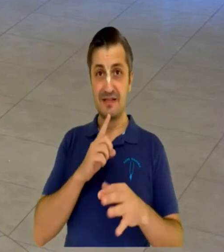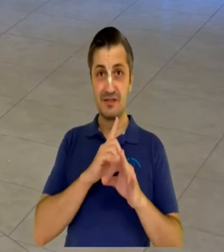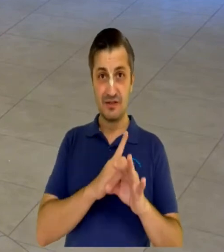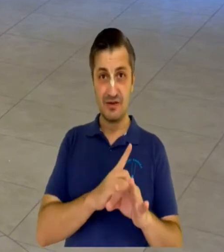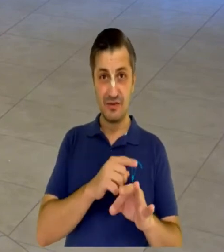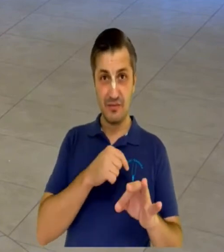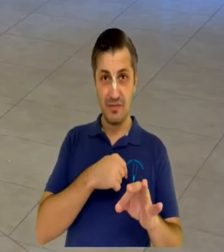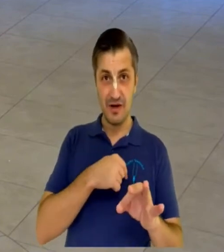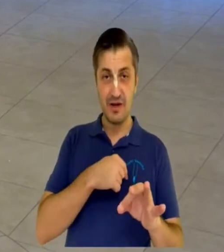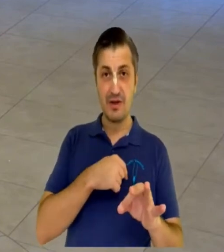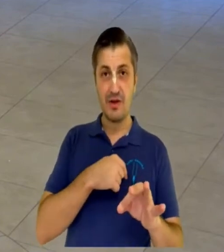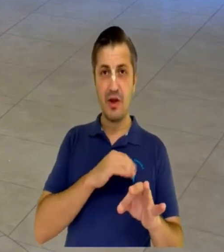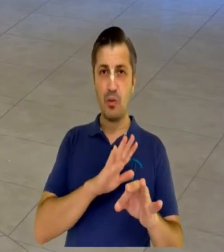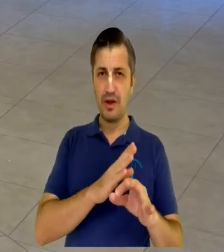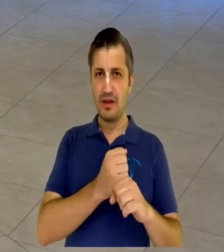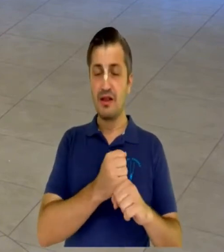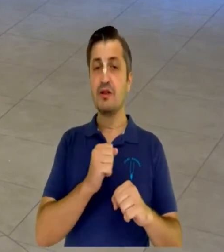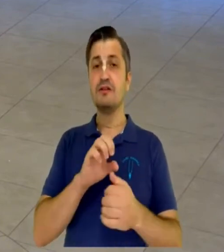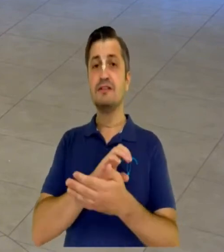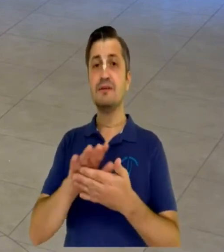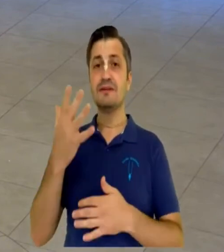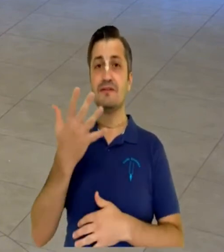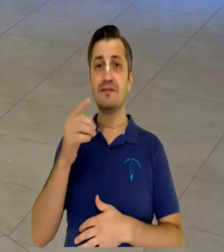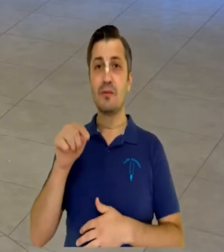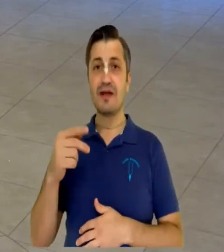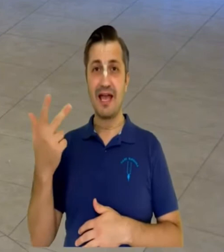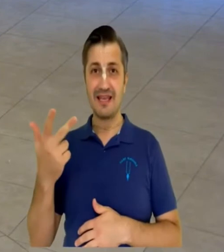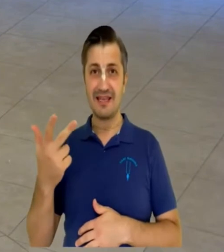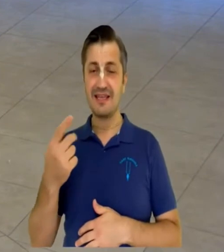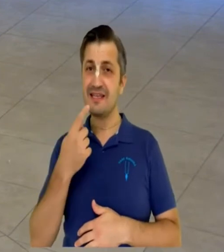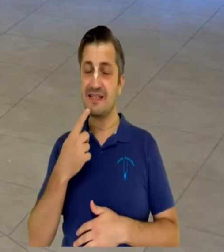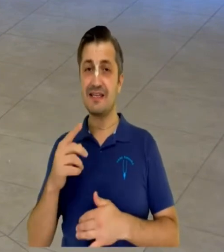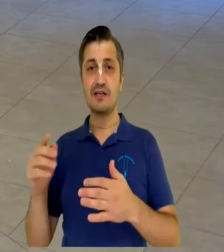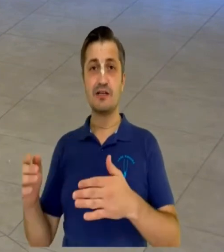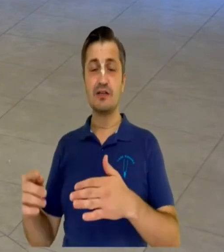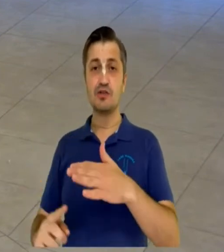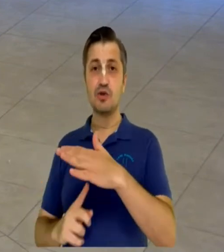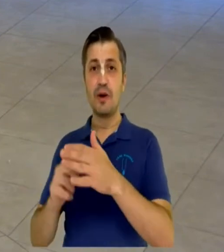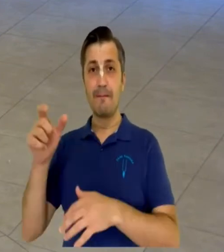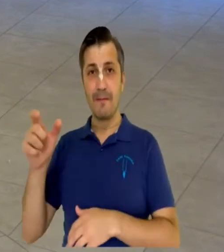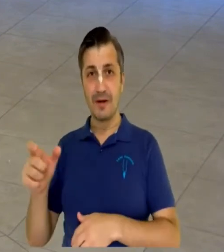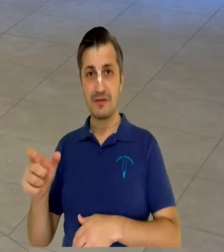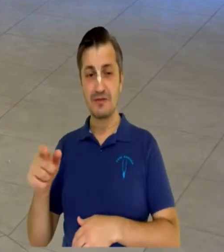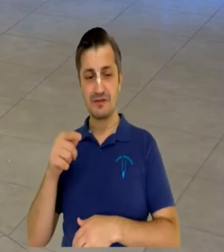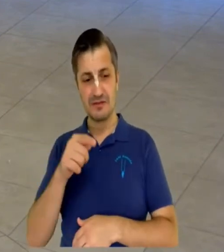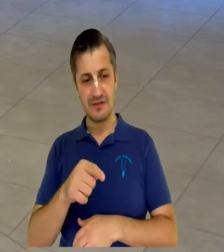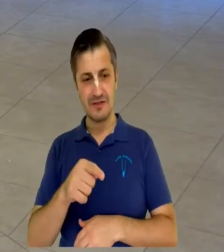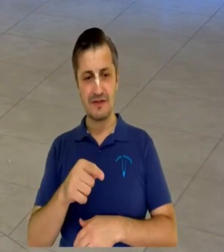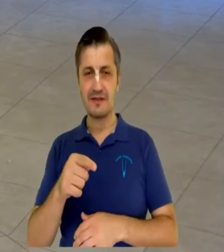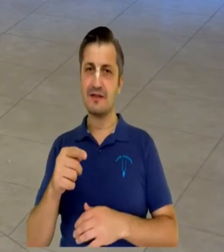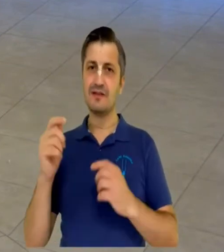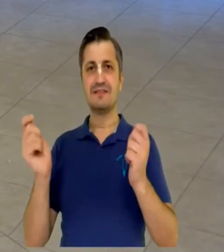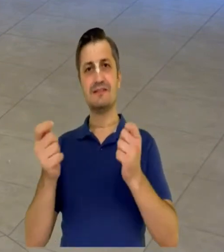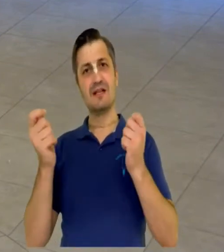is celebrated in the Veda and in the world. So in the Smriti and Shruti literature as the Supreme Person. And